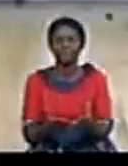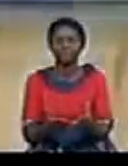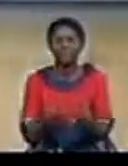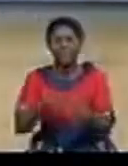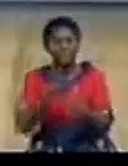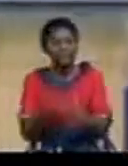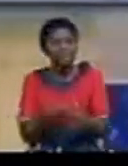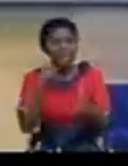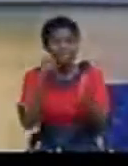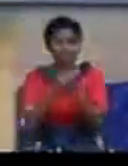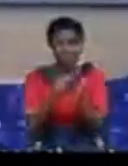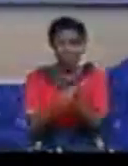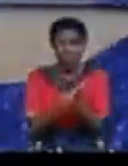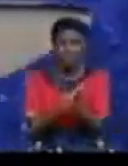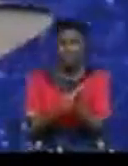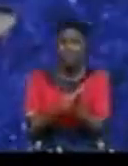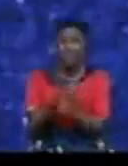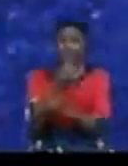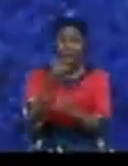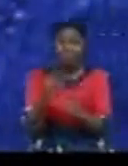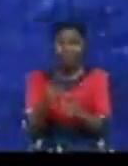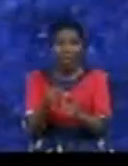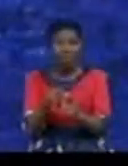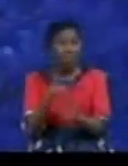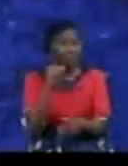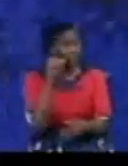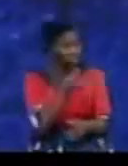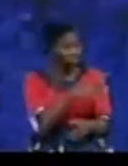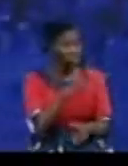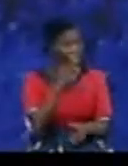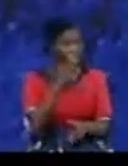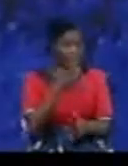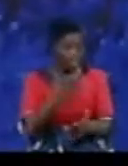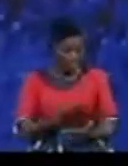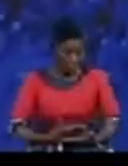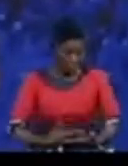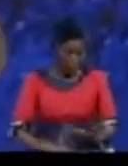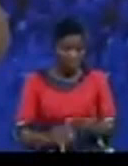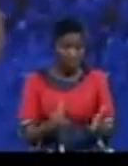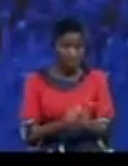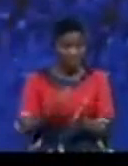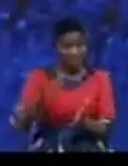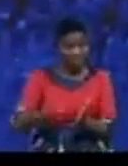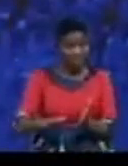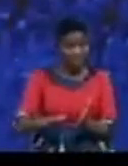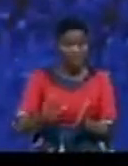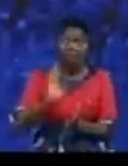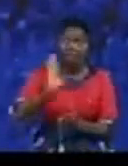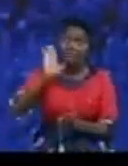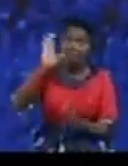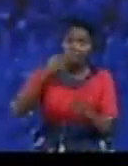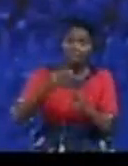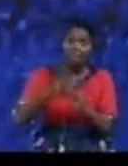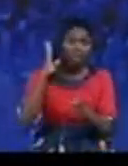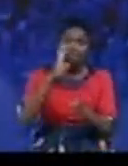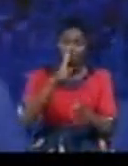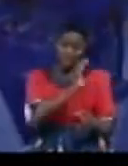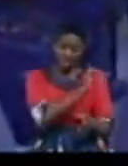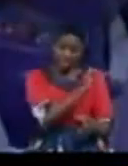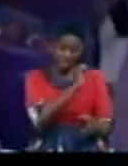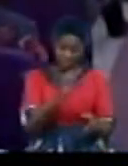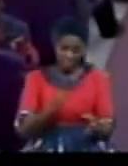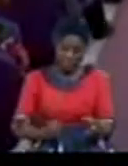says, when he gives back to that child, his name will be Emmanuel,